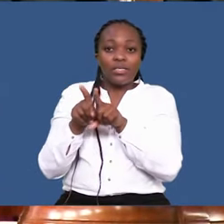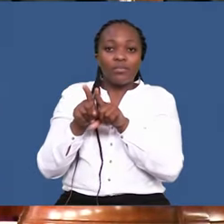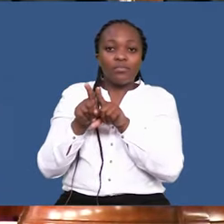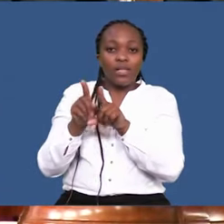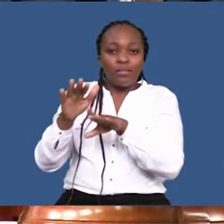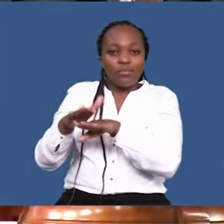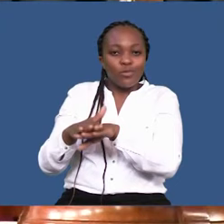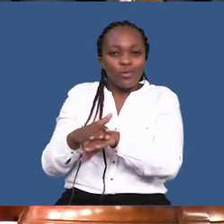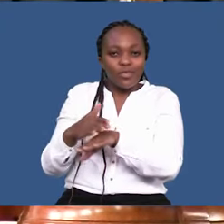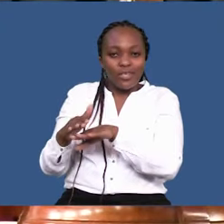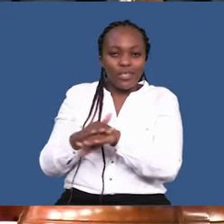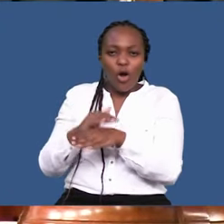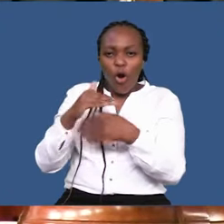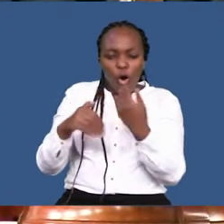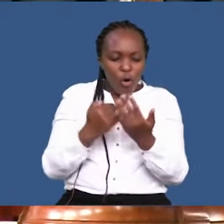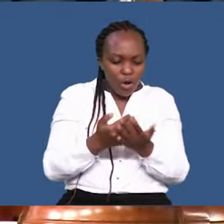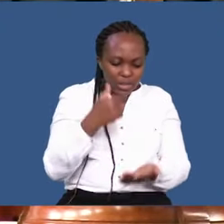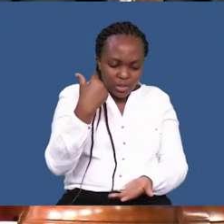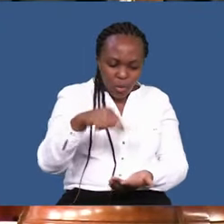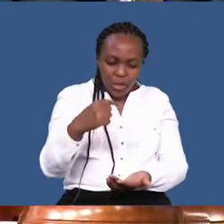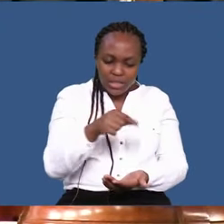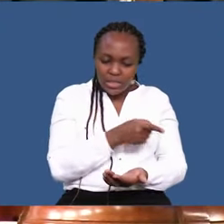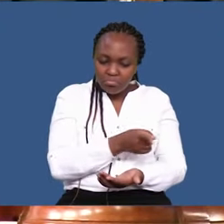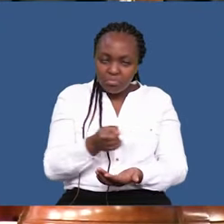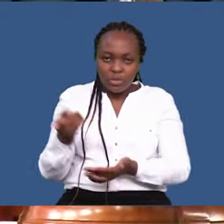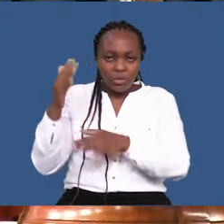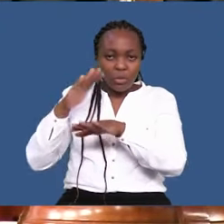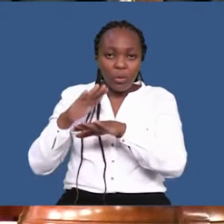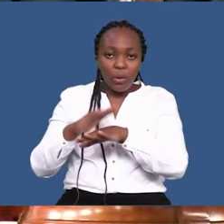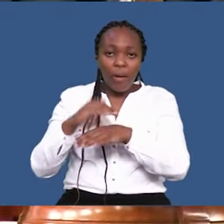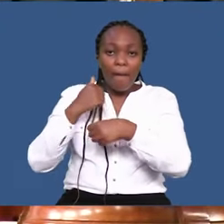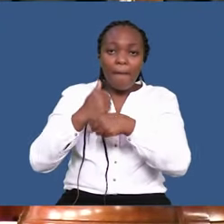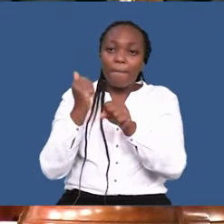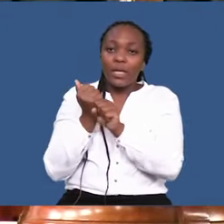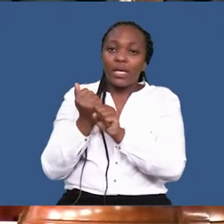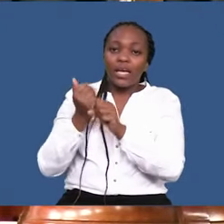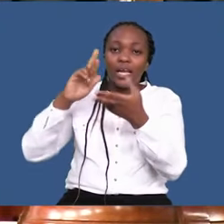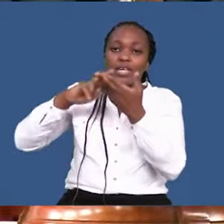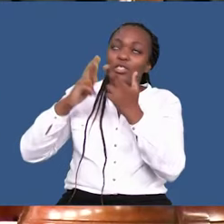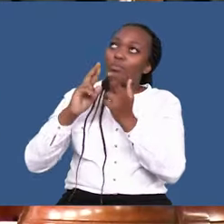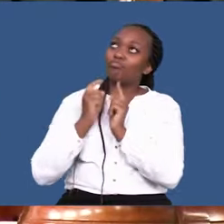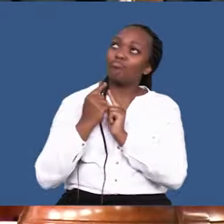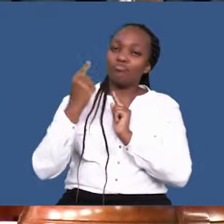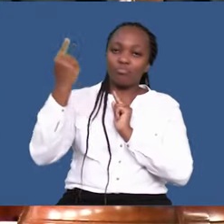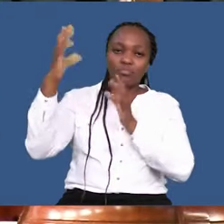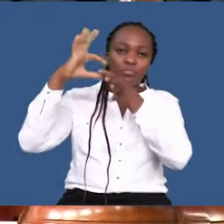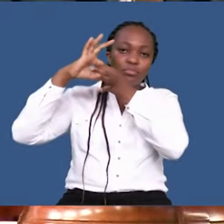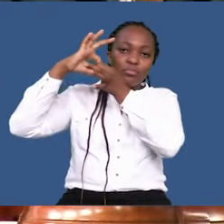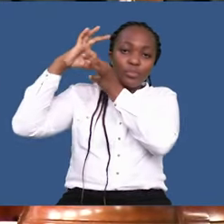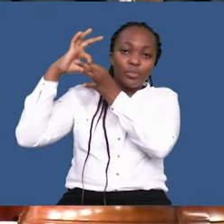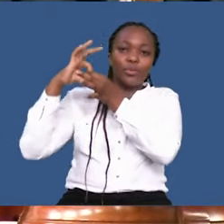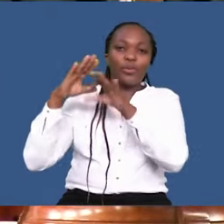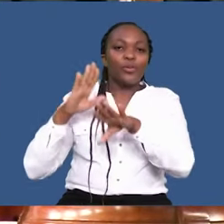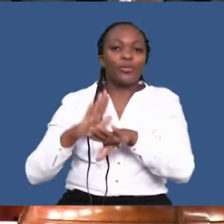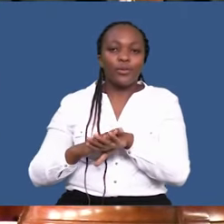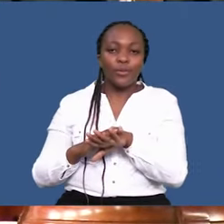in relationships. A significant measure of our Christian life is found simply in how